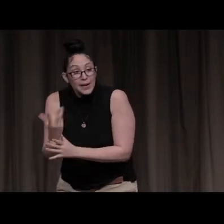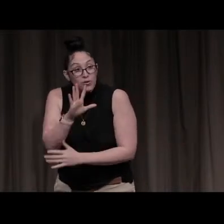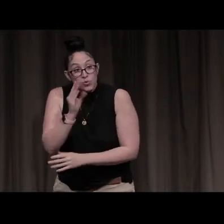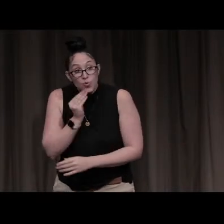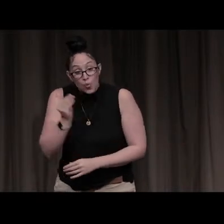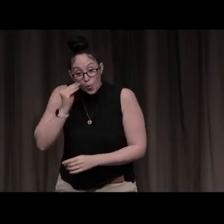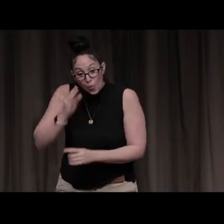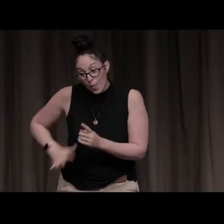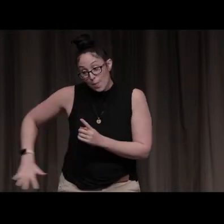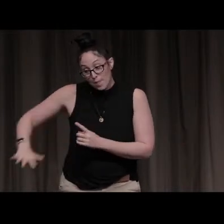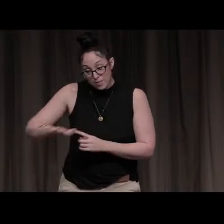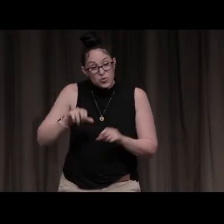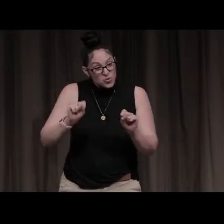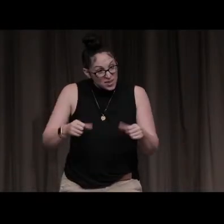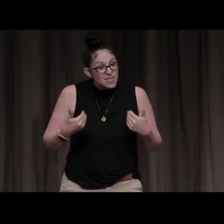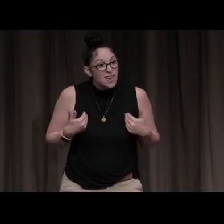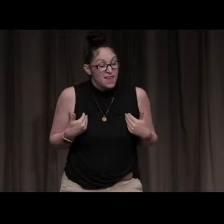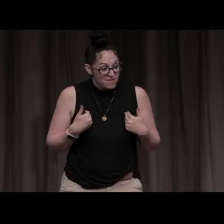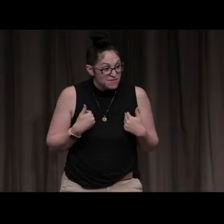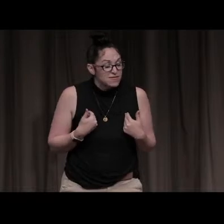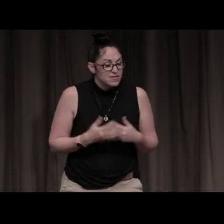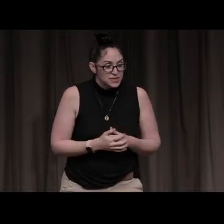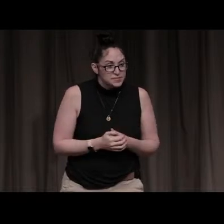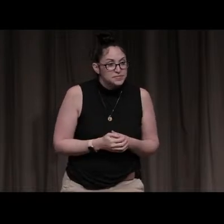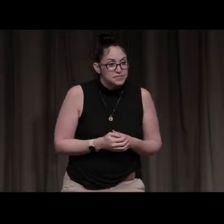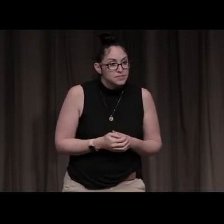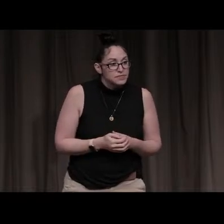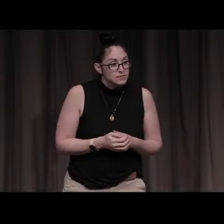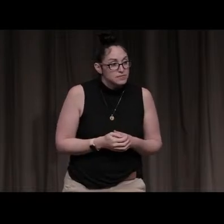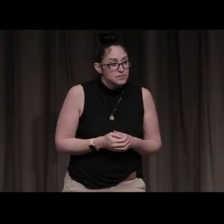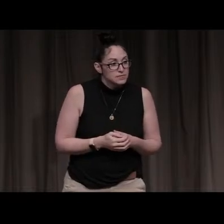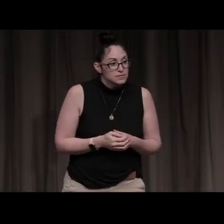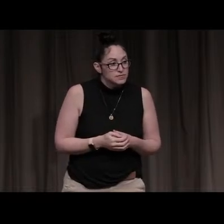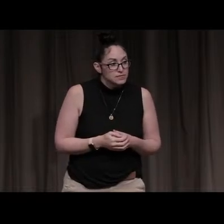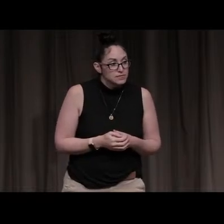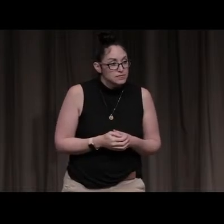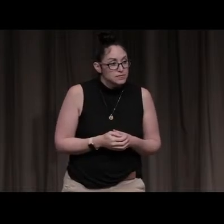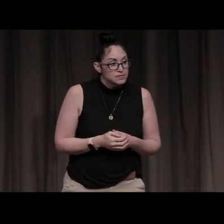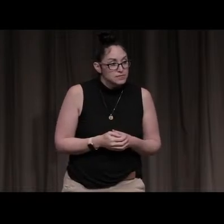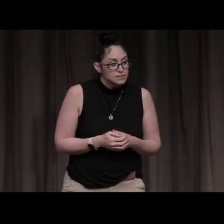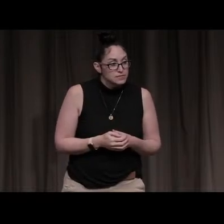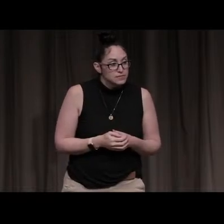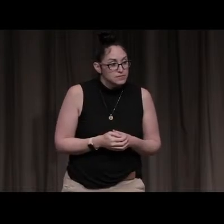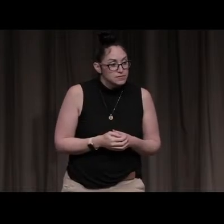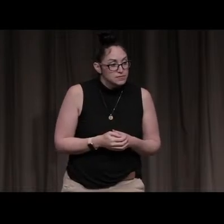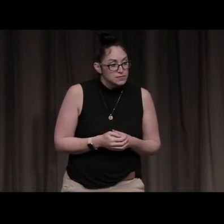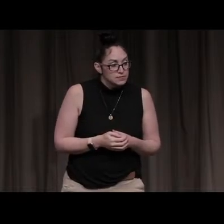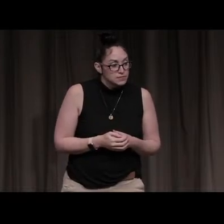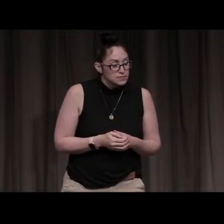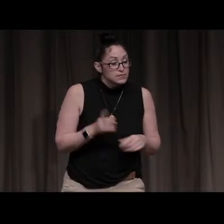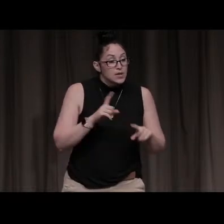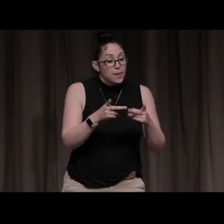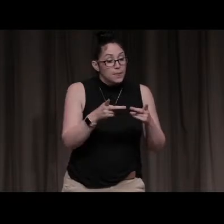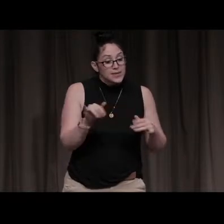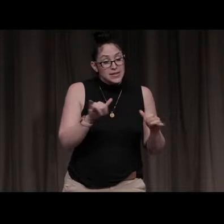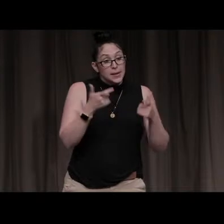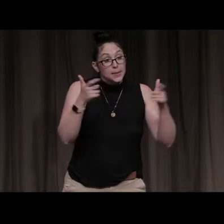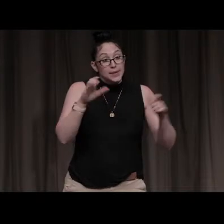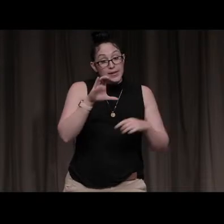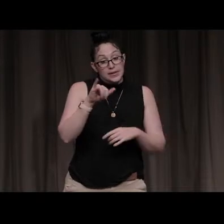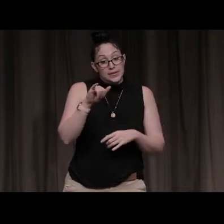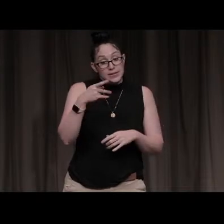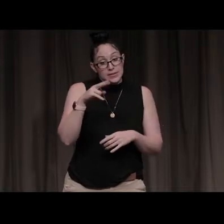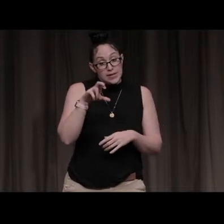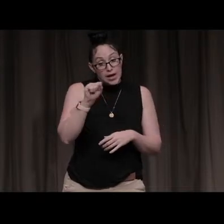the Everglades in your backyard if you plant these things there. But you can go out to places like the Big Cypress National Preserve has the